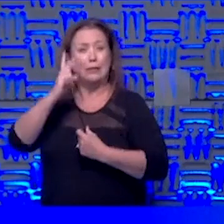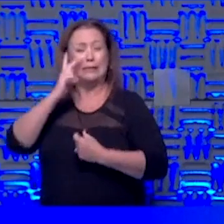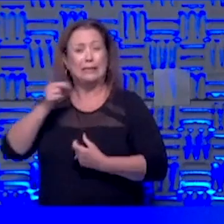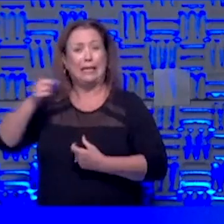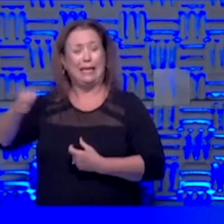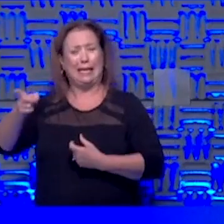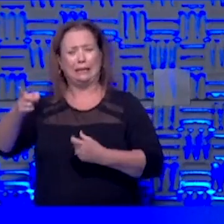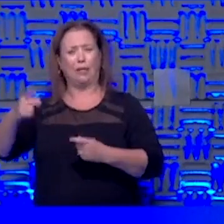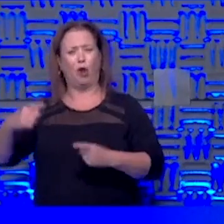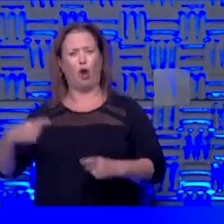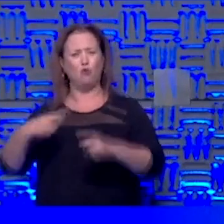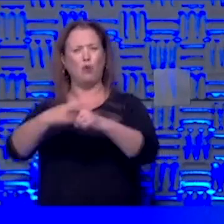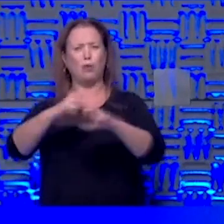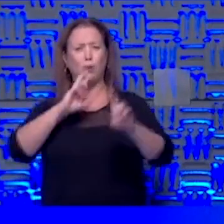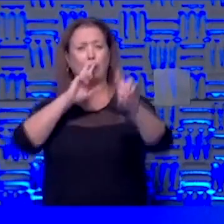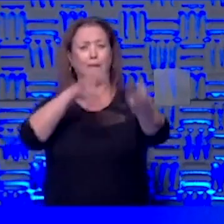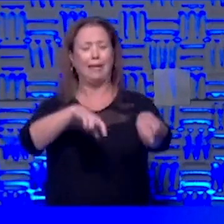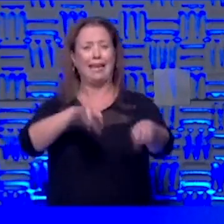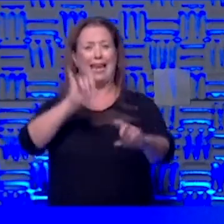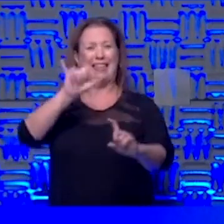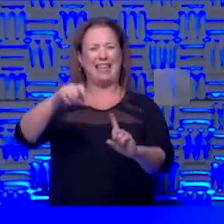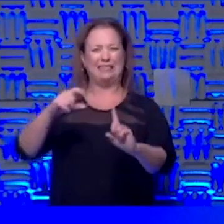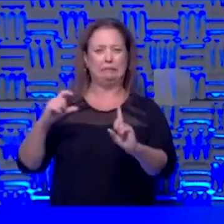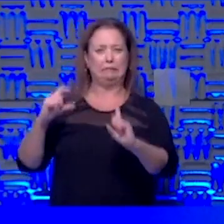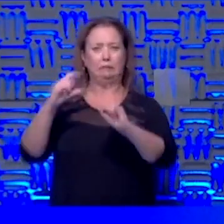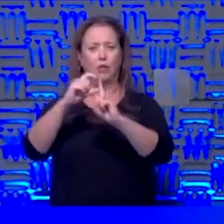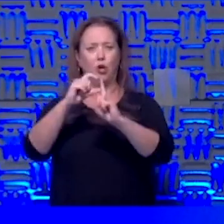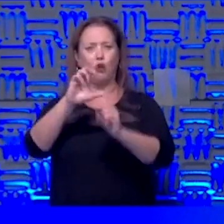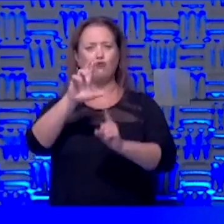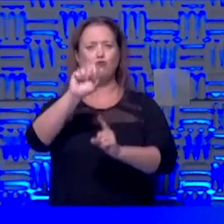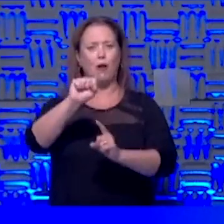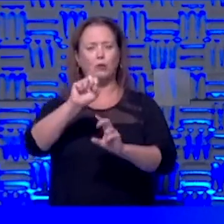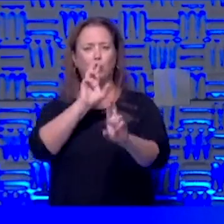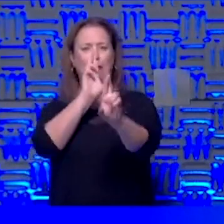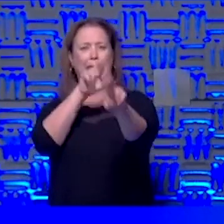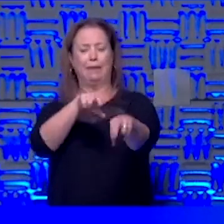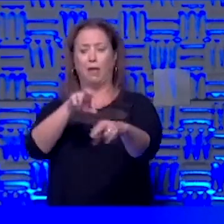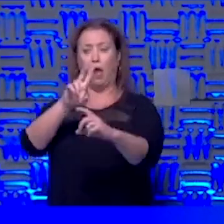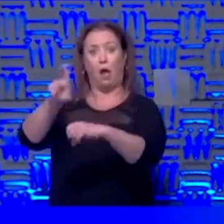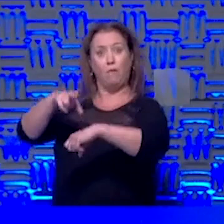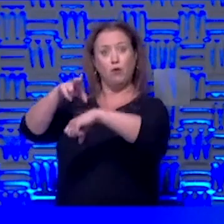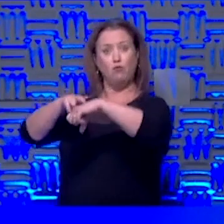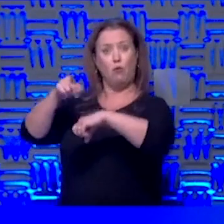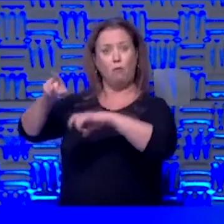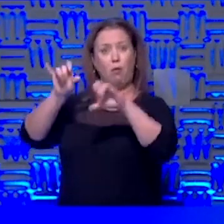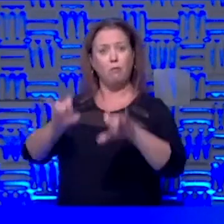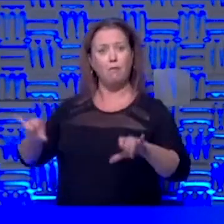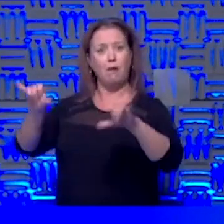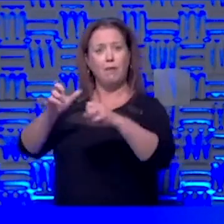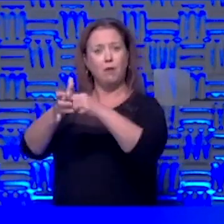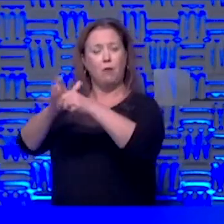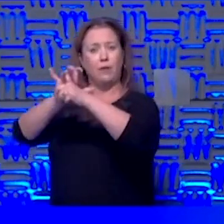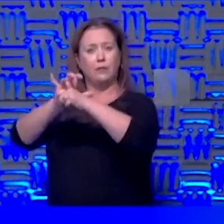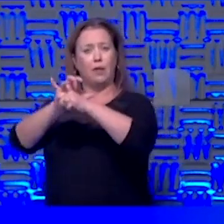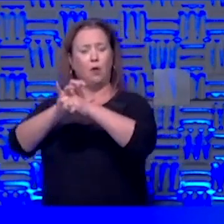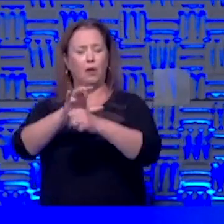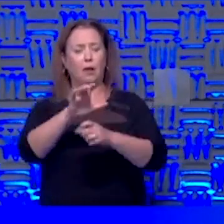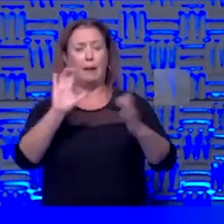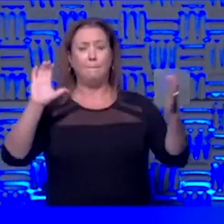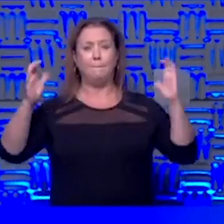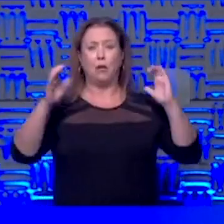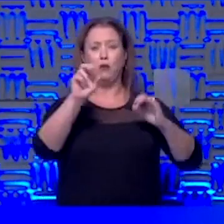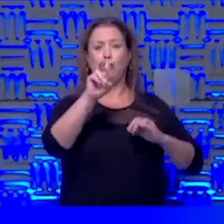some cross-reactivity? And that's the big key word here, cross-reactivity of a normal common coronavirus with